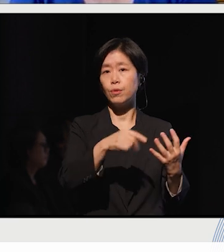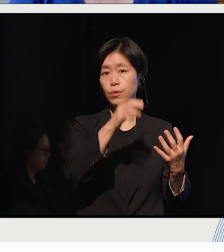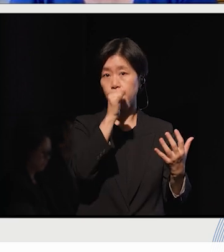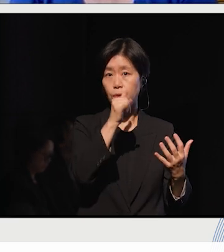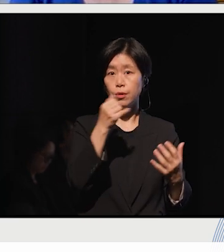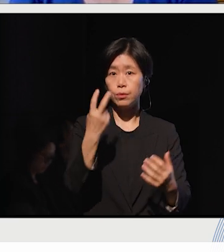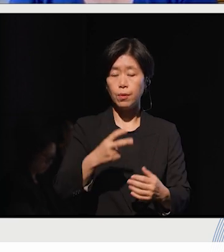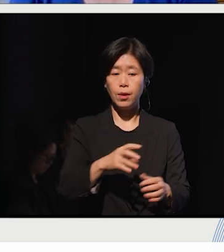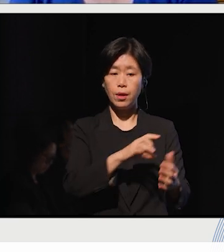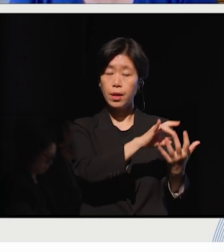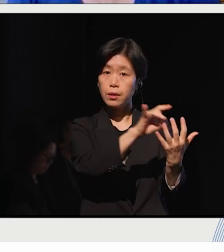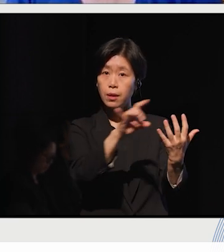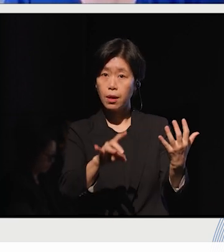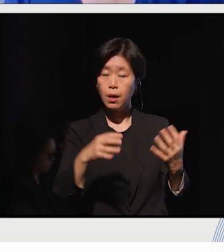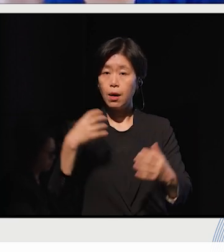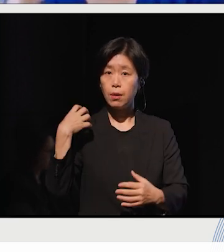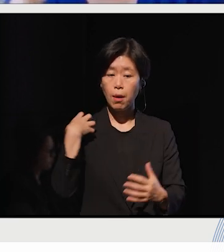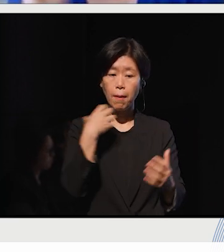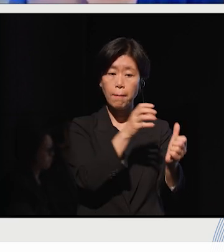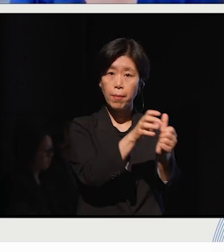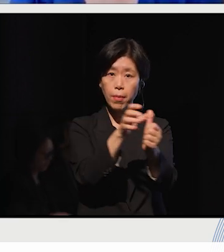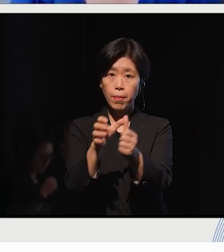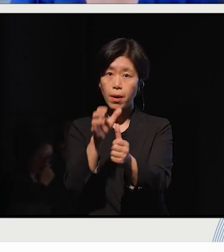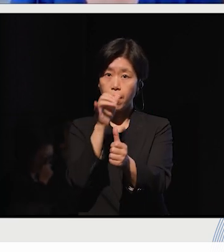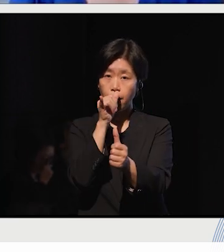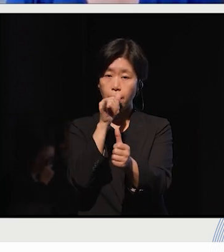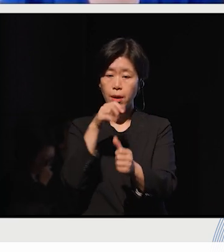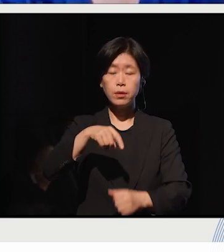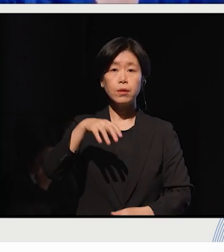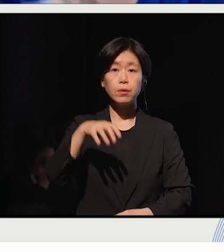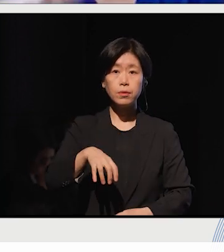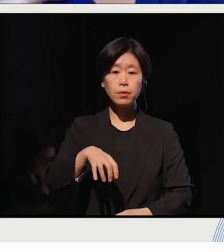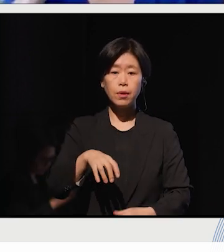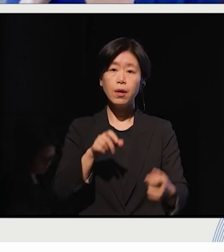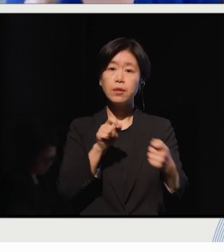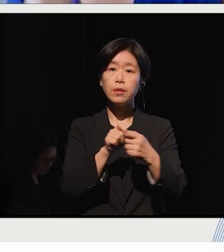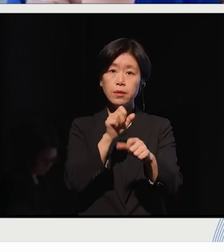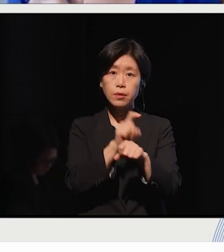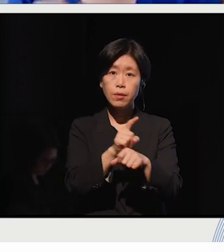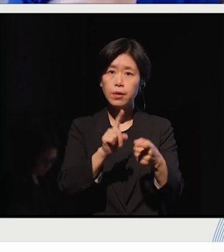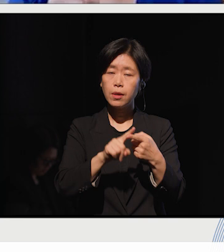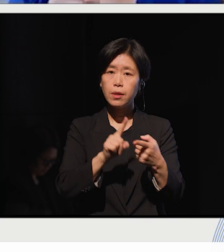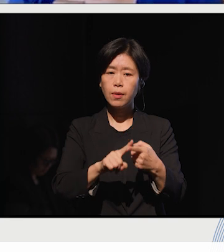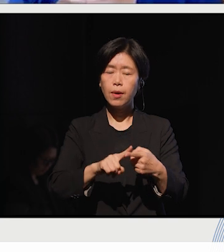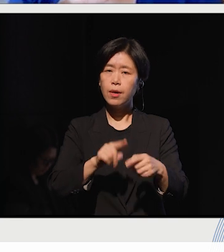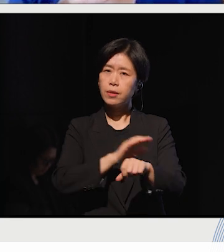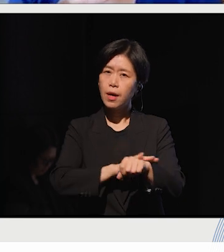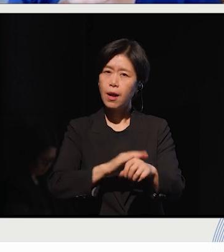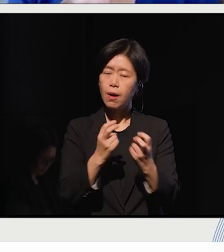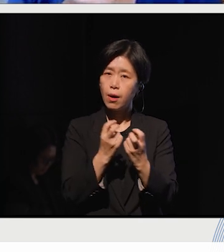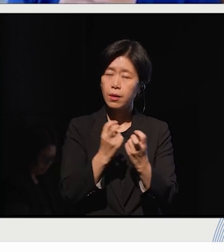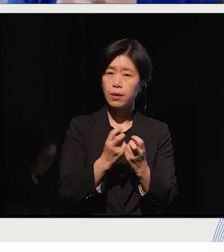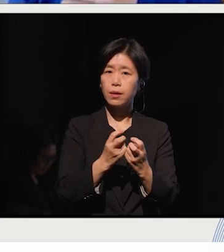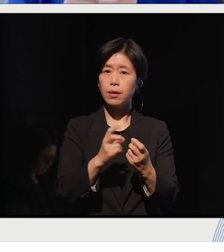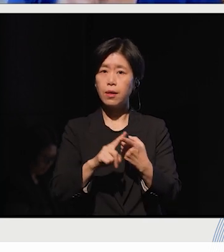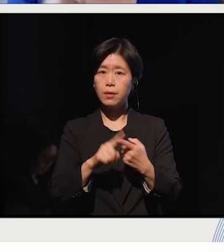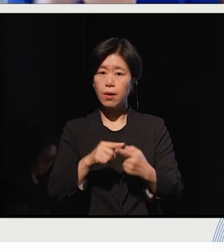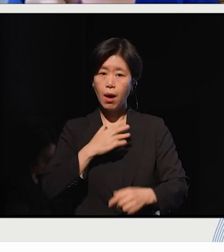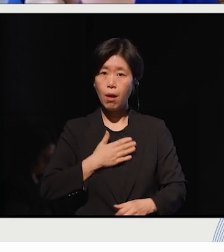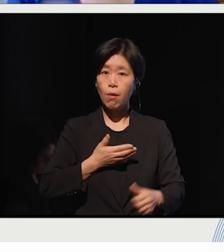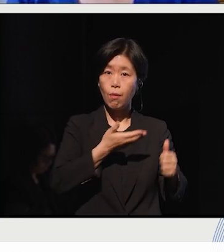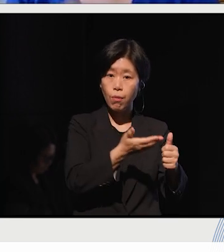accessibility work at the Kennedy Center. And we train them on day one, and then we have regular training that takes